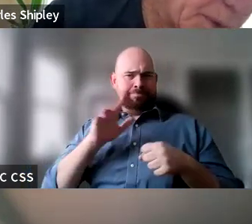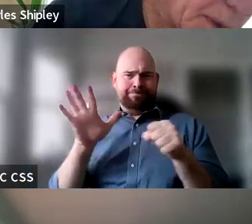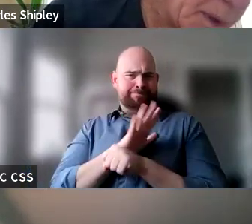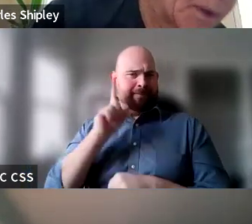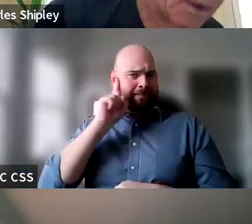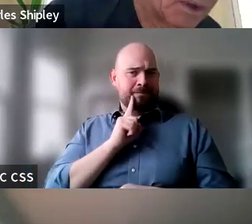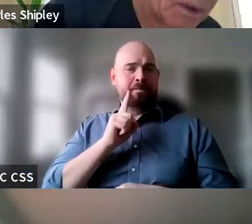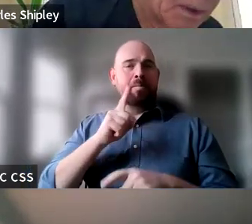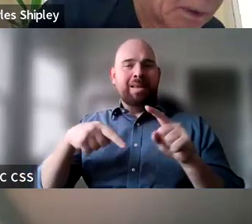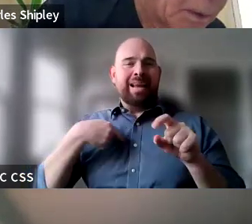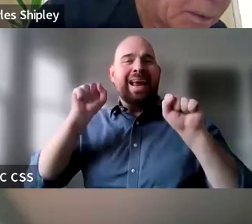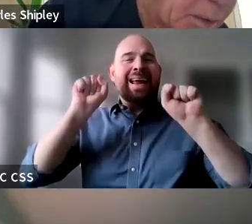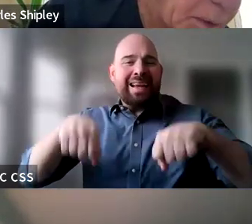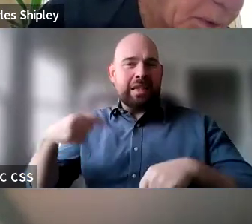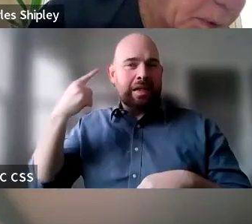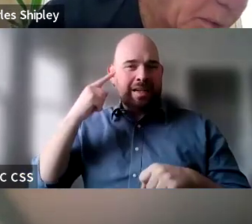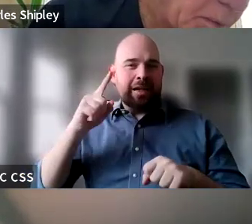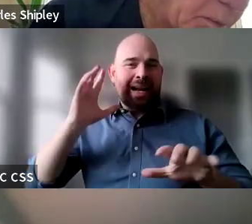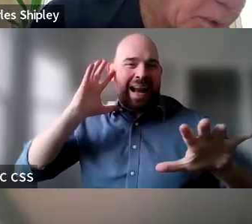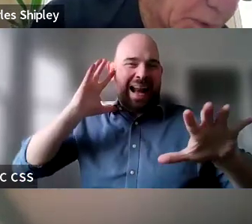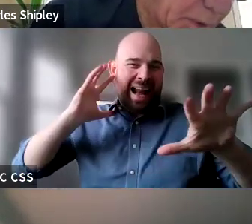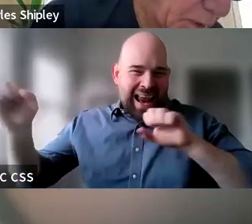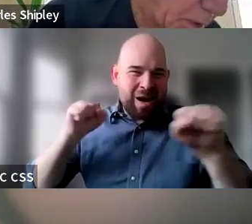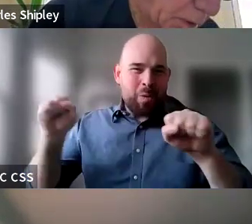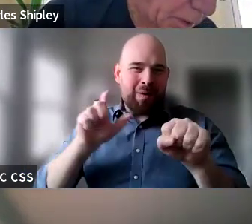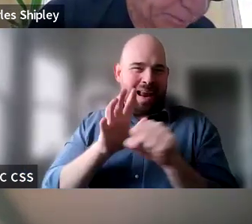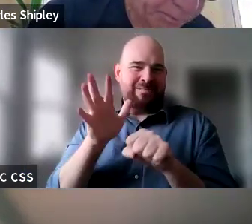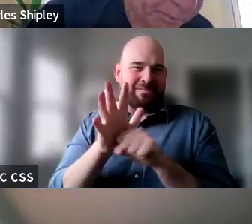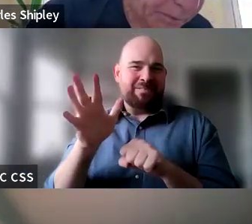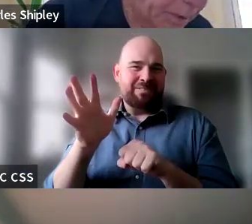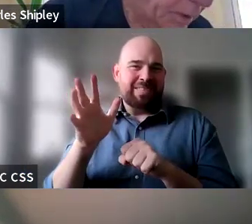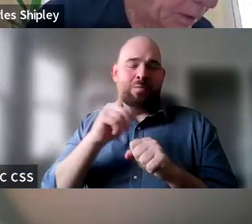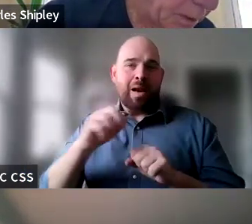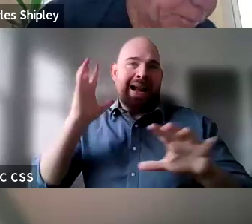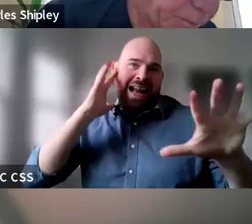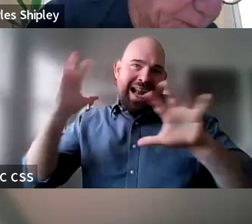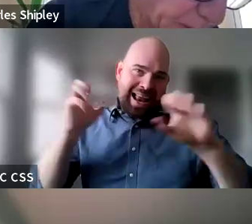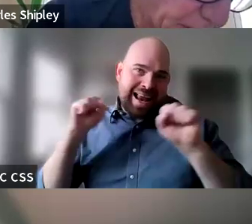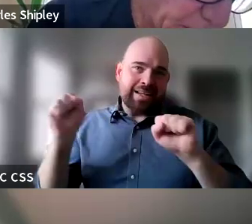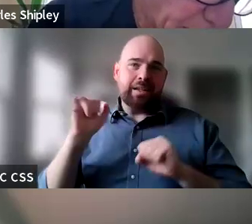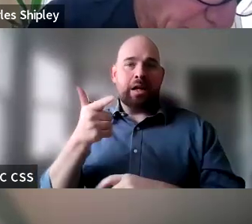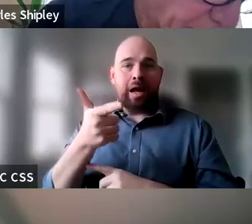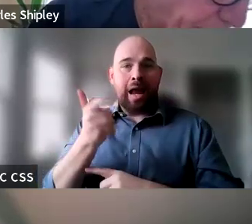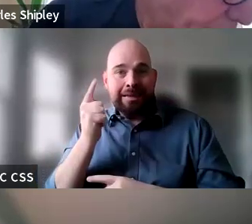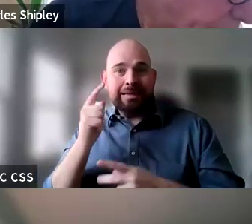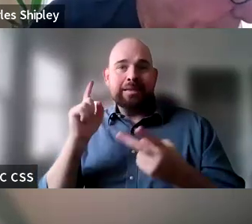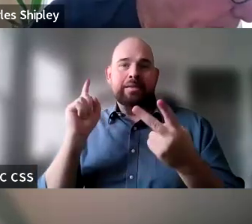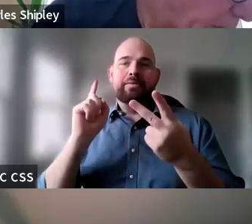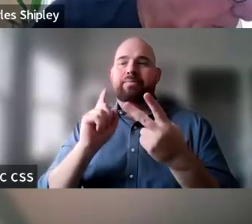there's really loud sounds, I am fully and completely deaf. So, if there's a sound that is loud